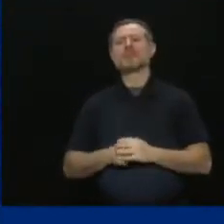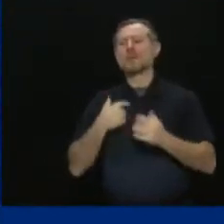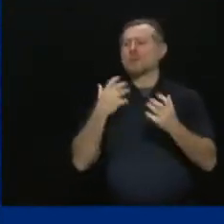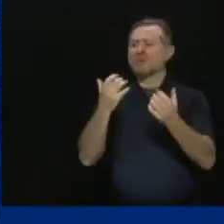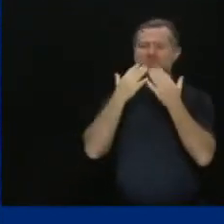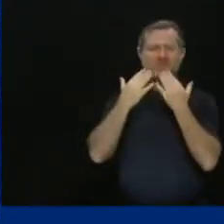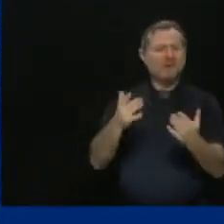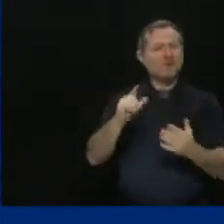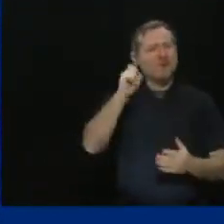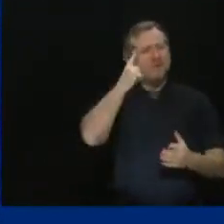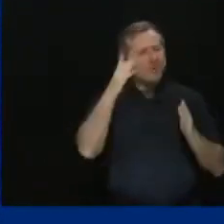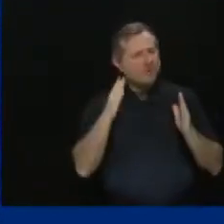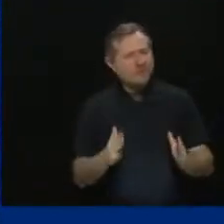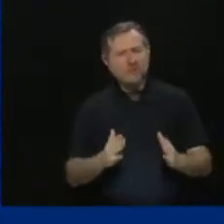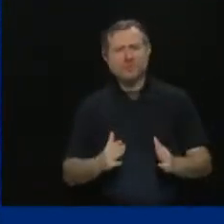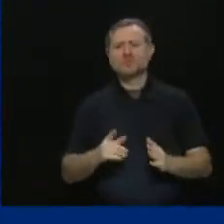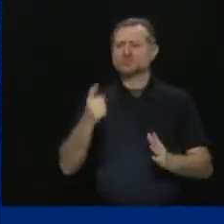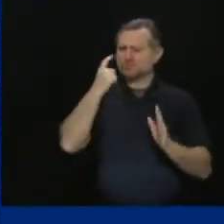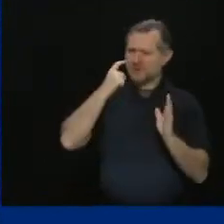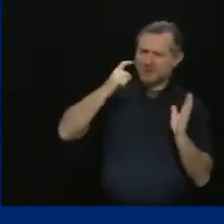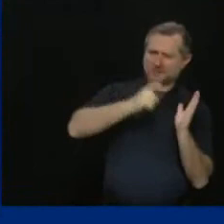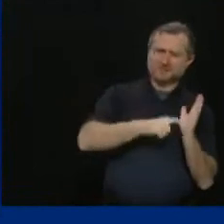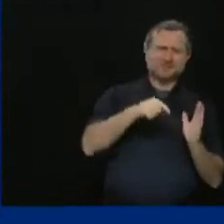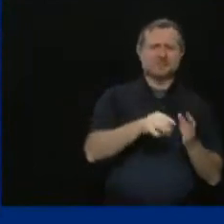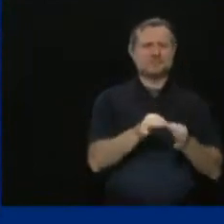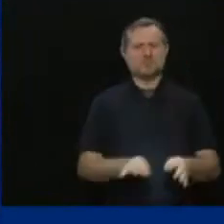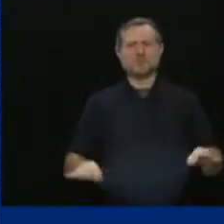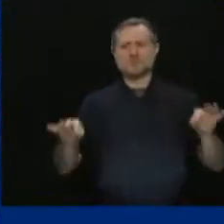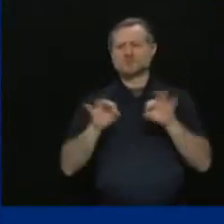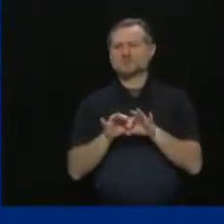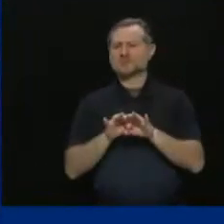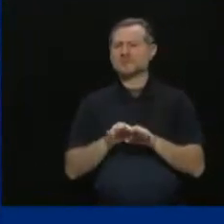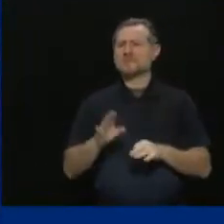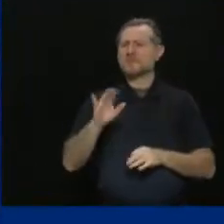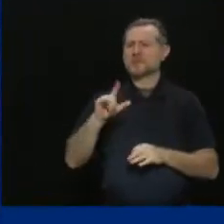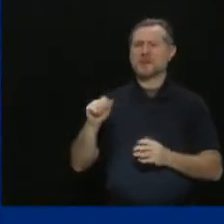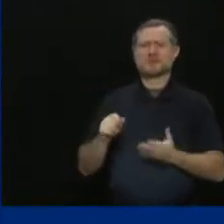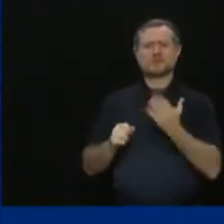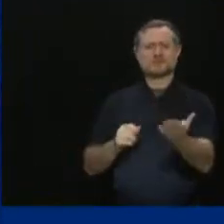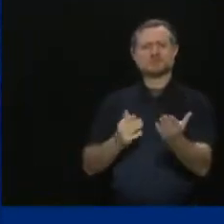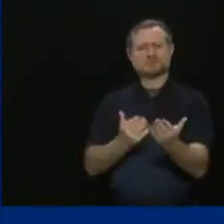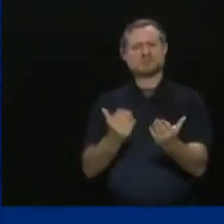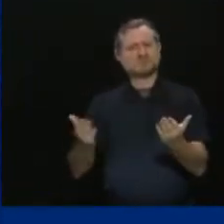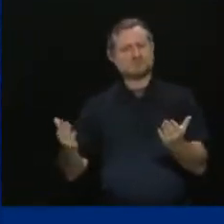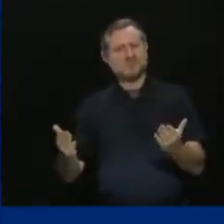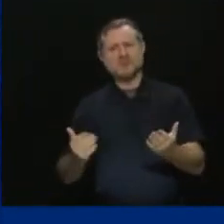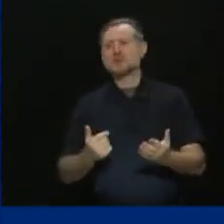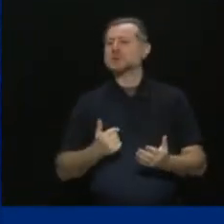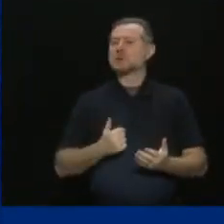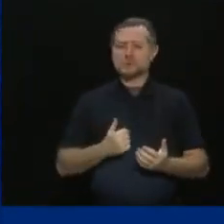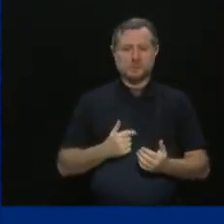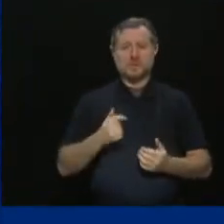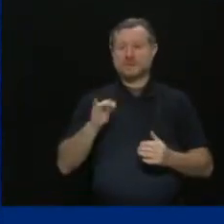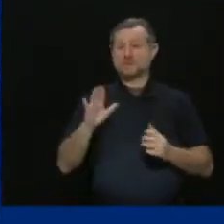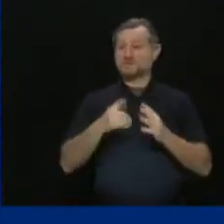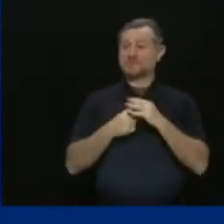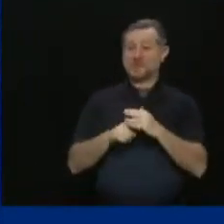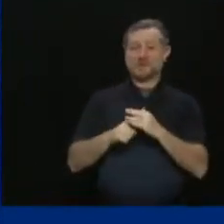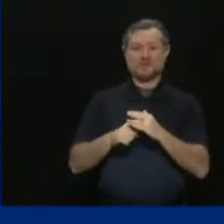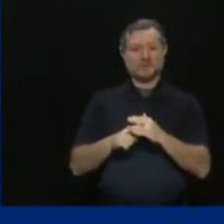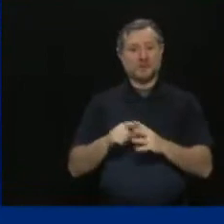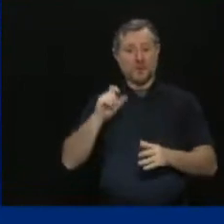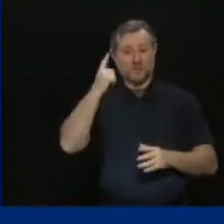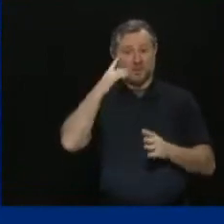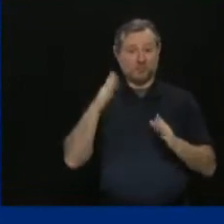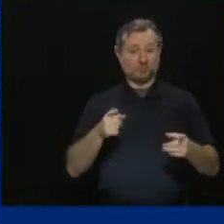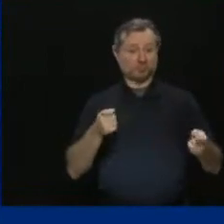for recognizing the importance of these bills and moving quickly in the early days of her governorship